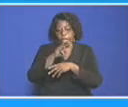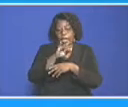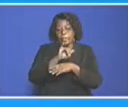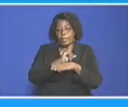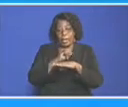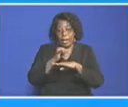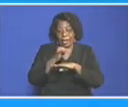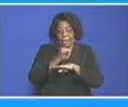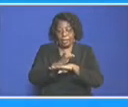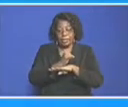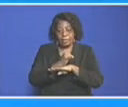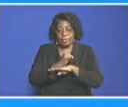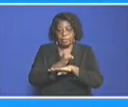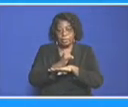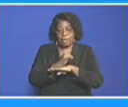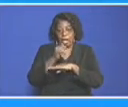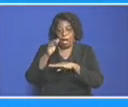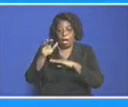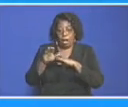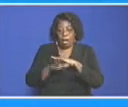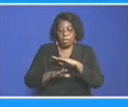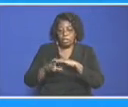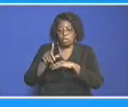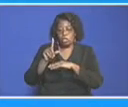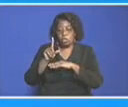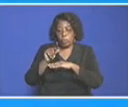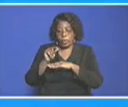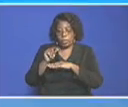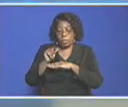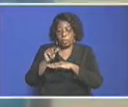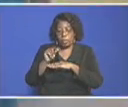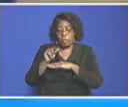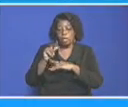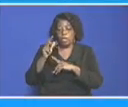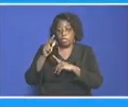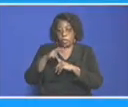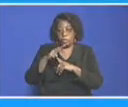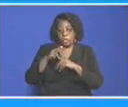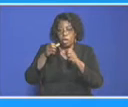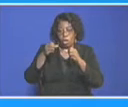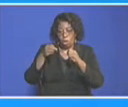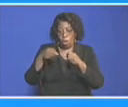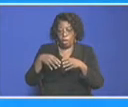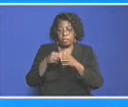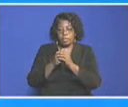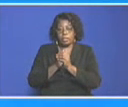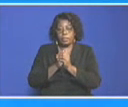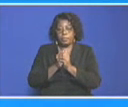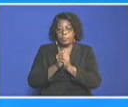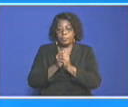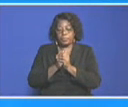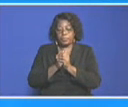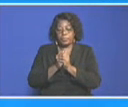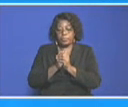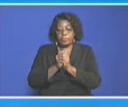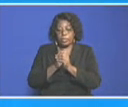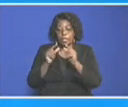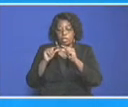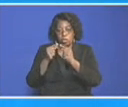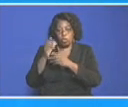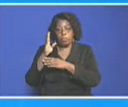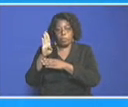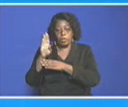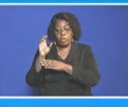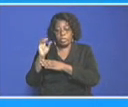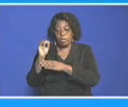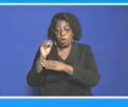the CONCACAF Women's Under-20 Championship qualifiers in Curacao. The loss was a tough one as they now sit at the bottom of Group B with a